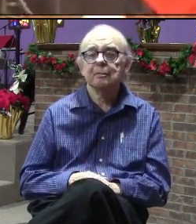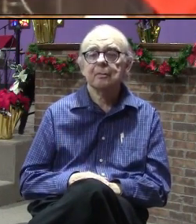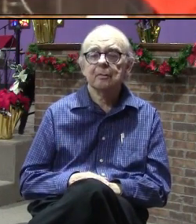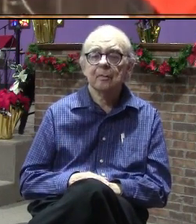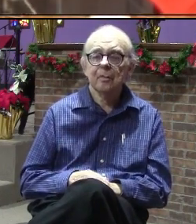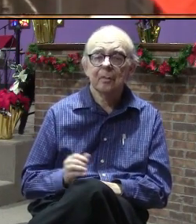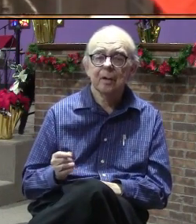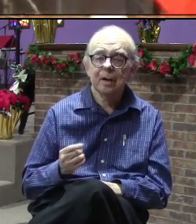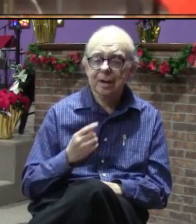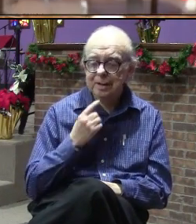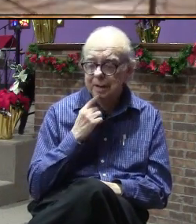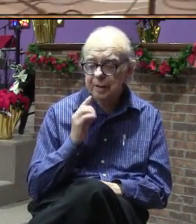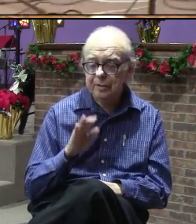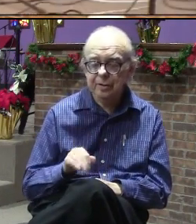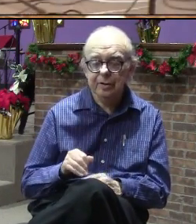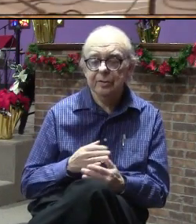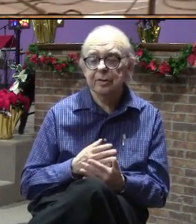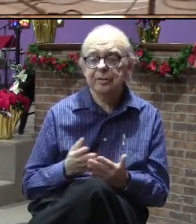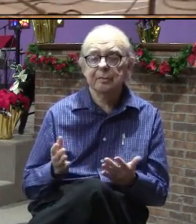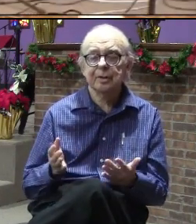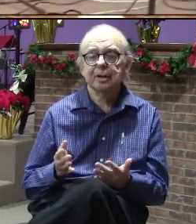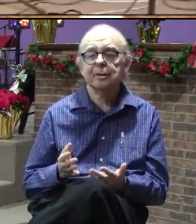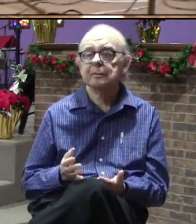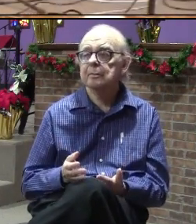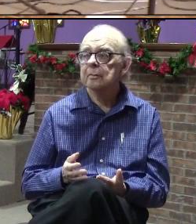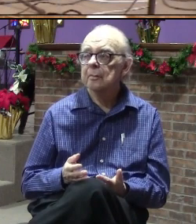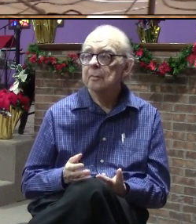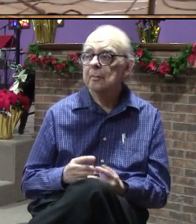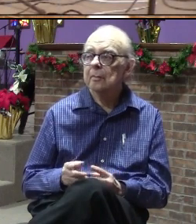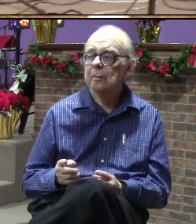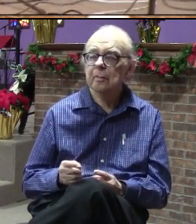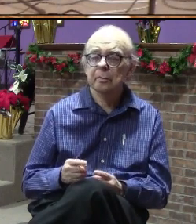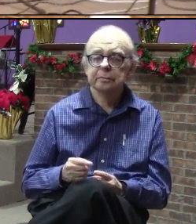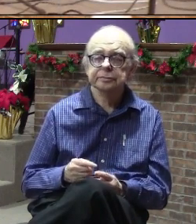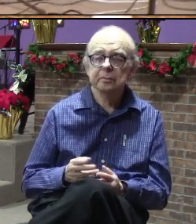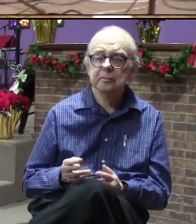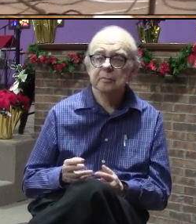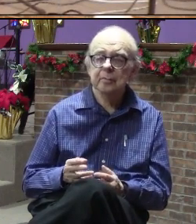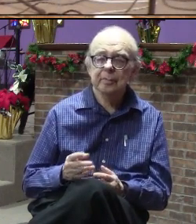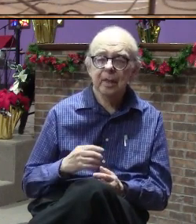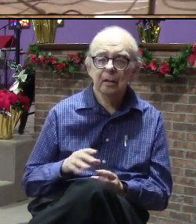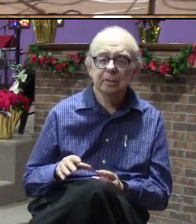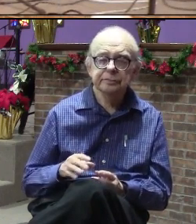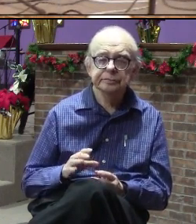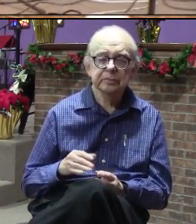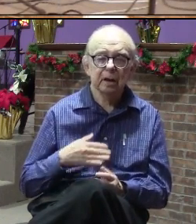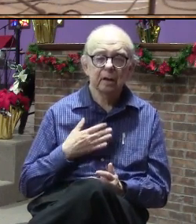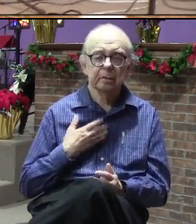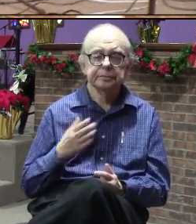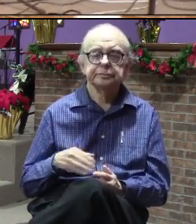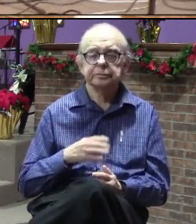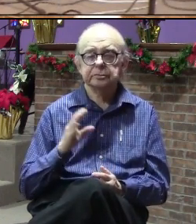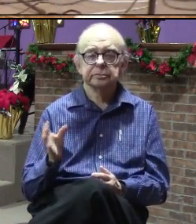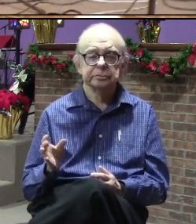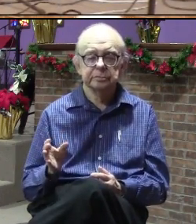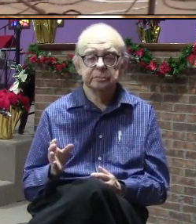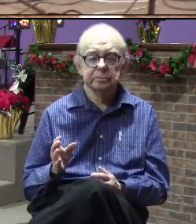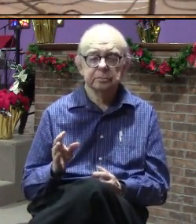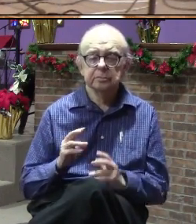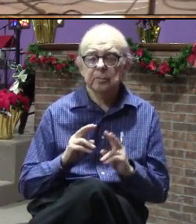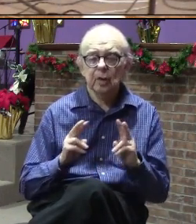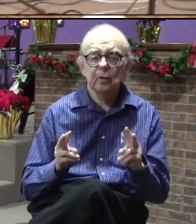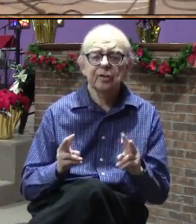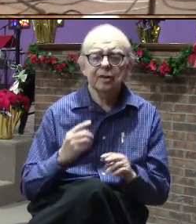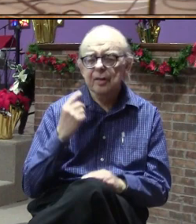Take me serious on some things, okay? But honestly, I do. The joy of Christmas, just watching the